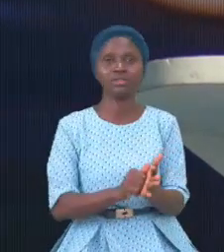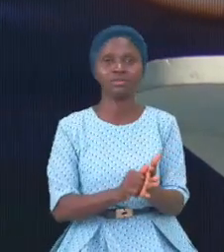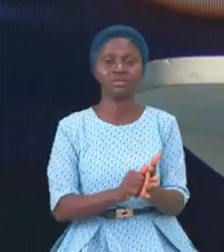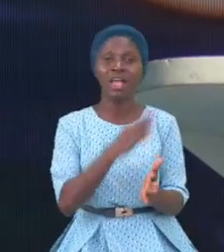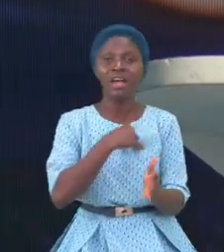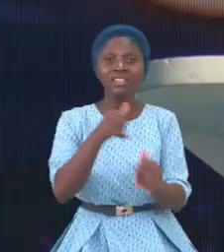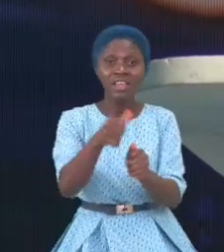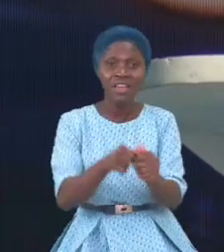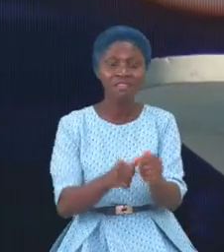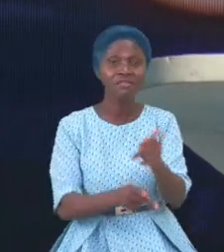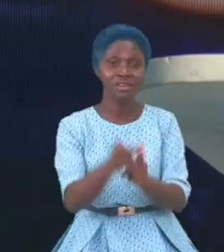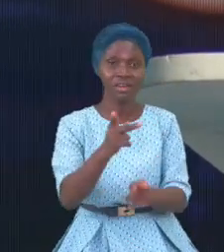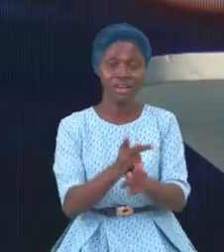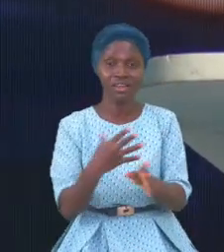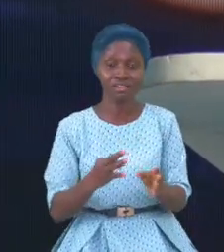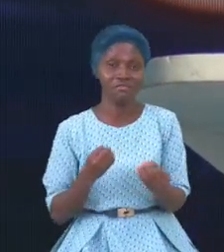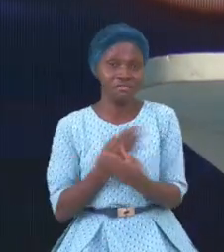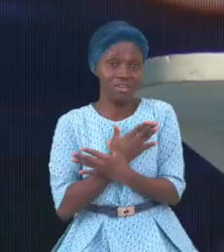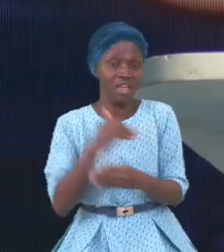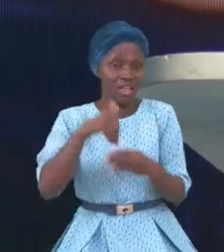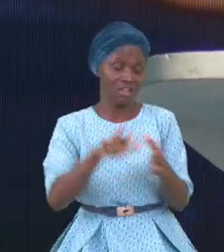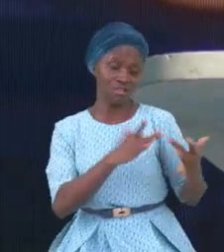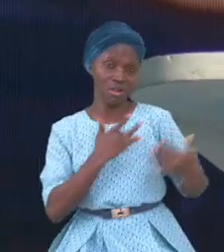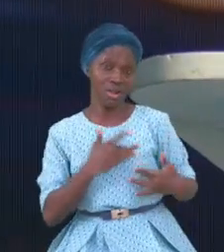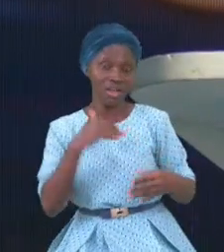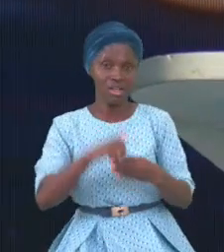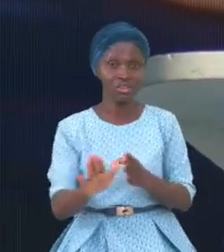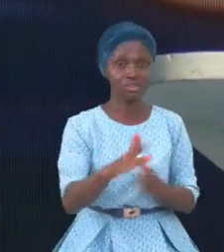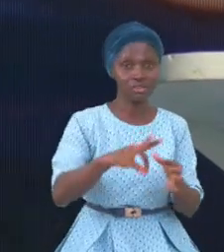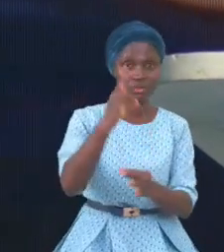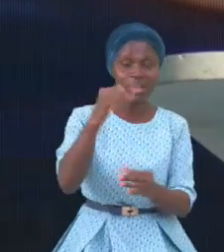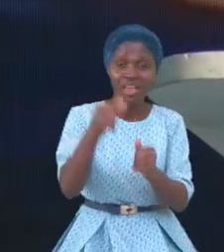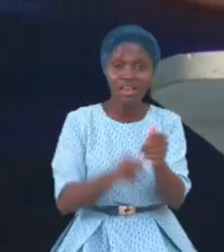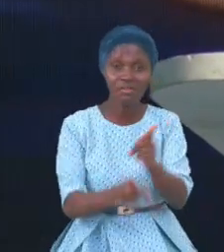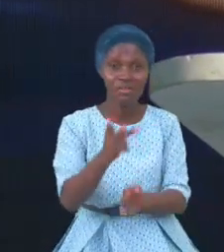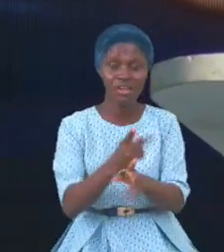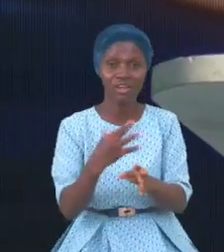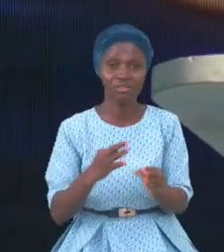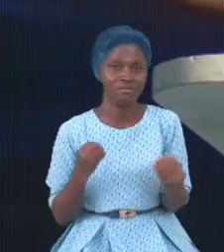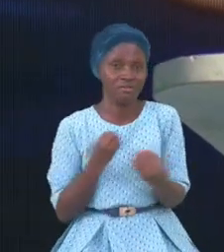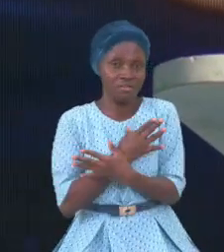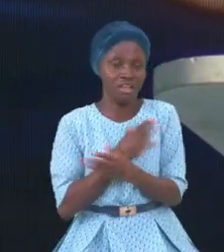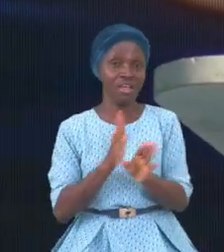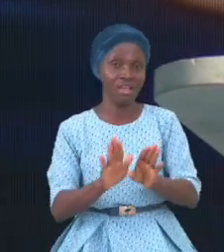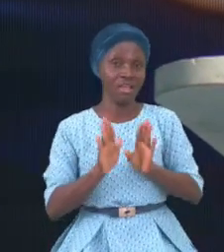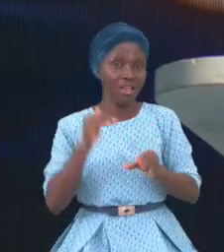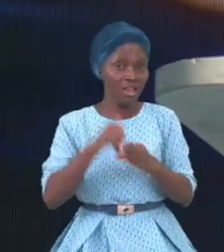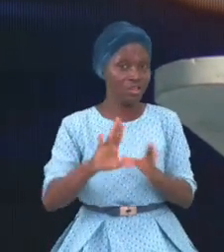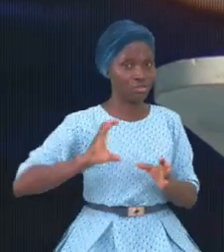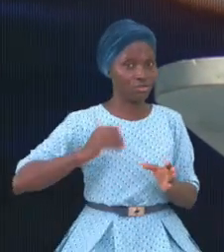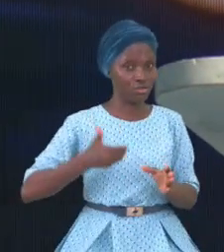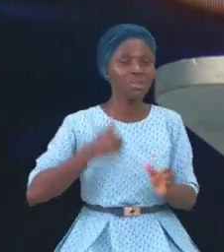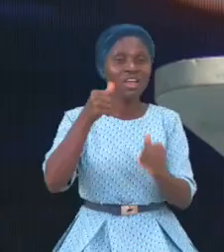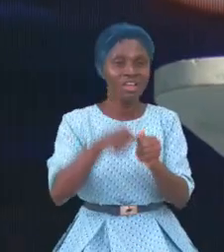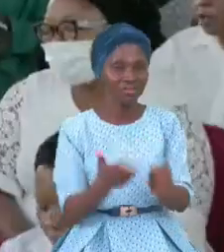your heart, every kind of fear in your spirit, every kind of fear in your soul, everything will